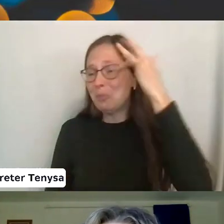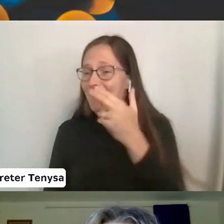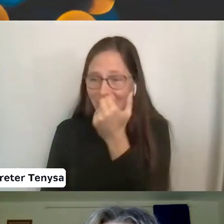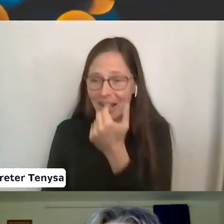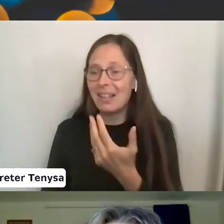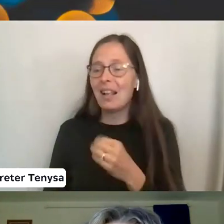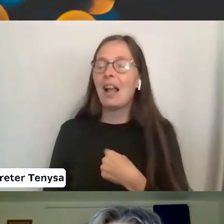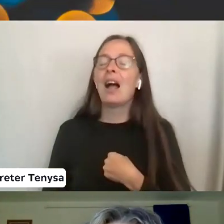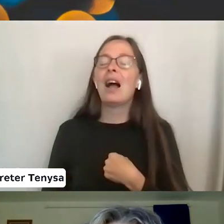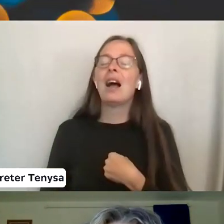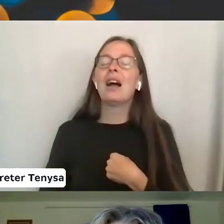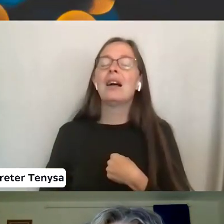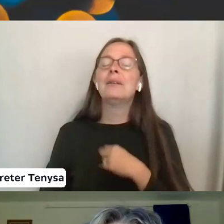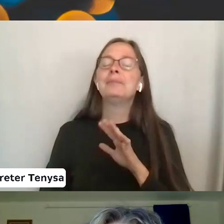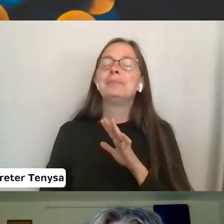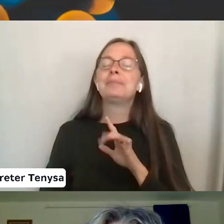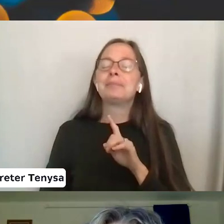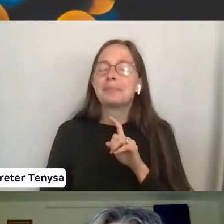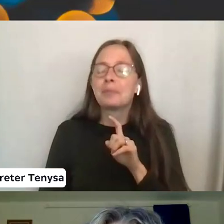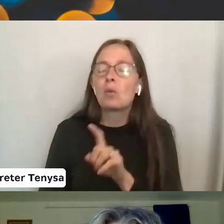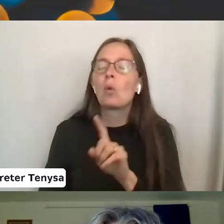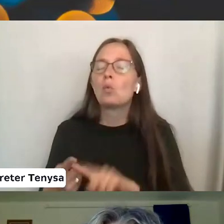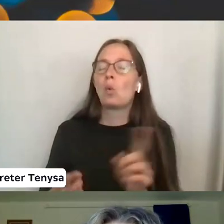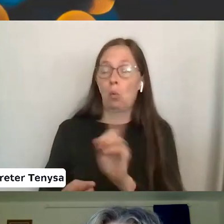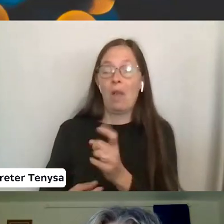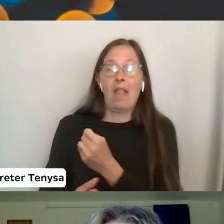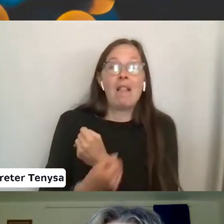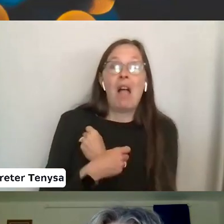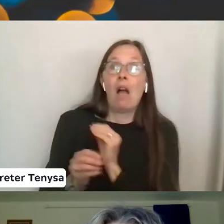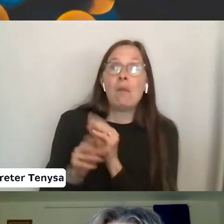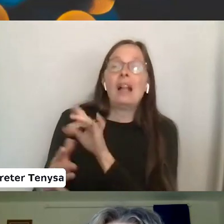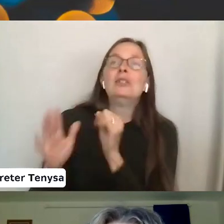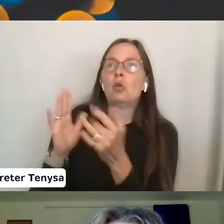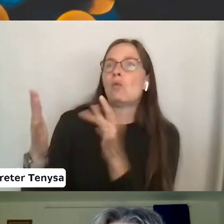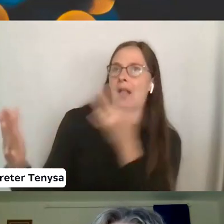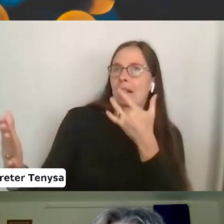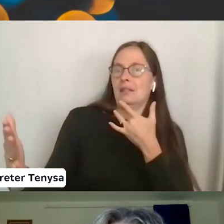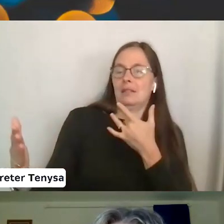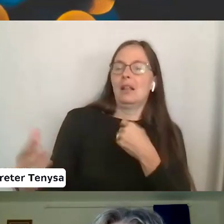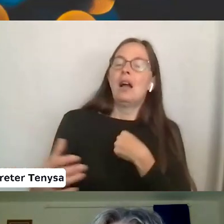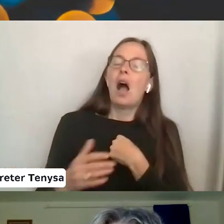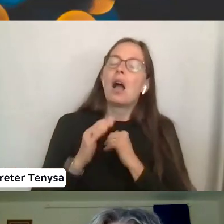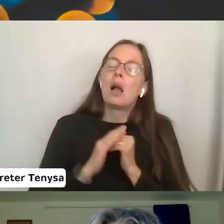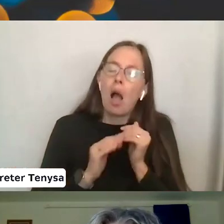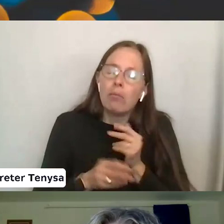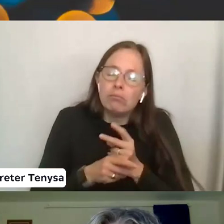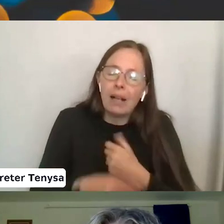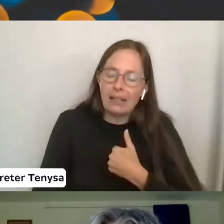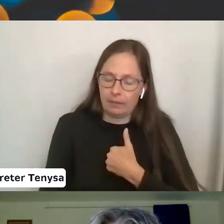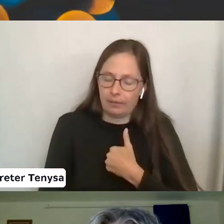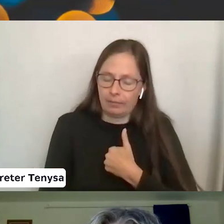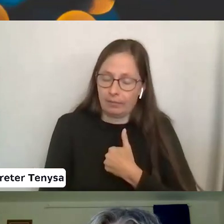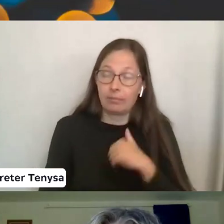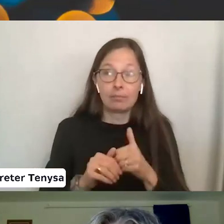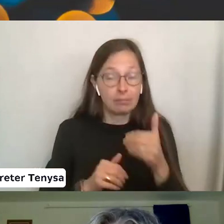And I go towards where the love is reflected, first of all. I comfort myself. And